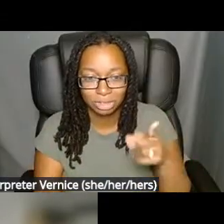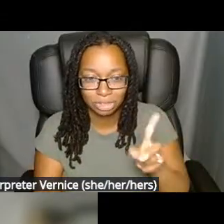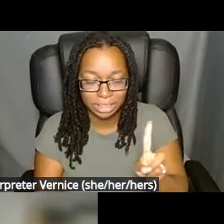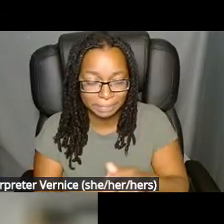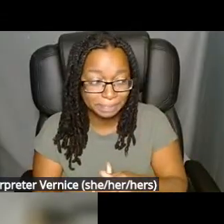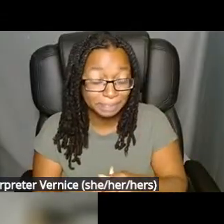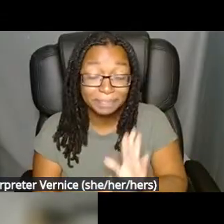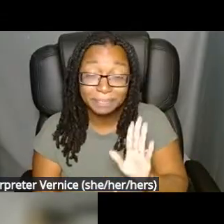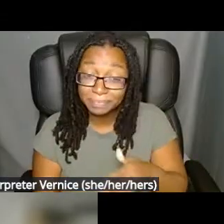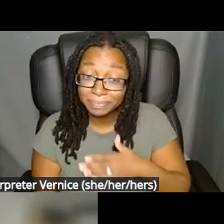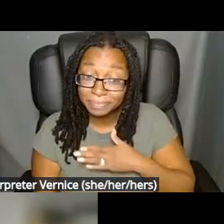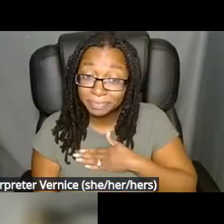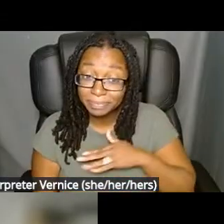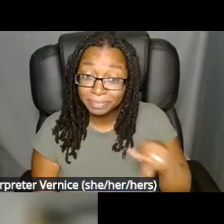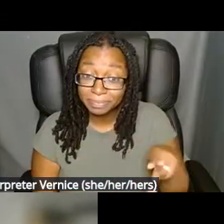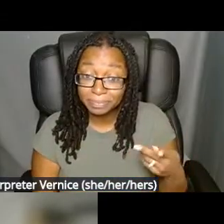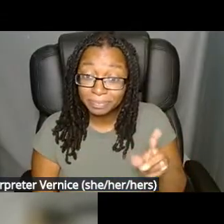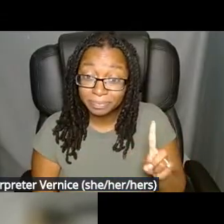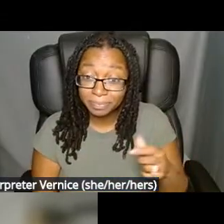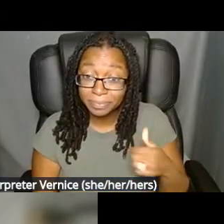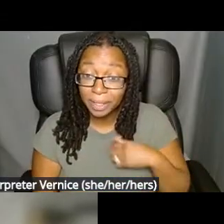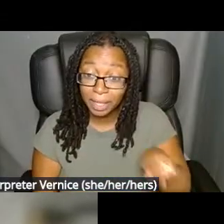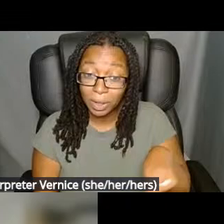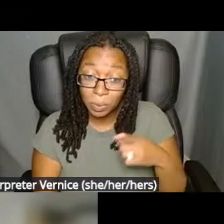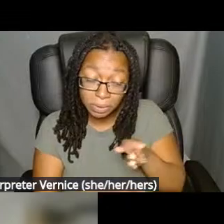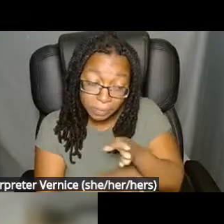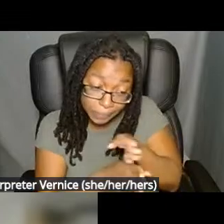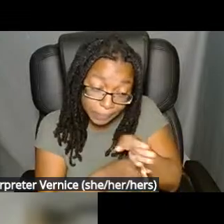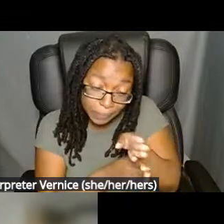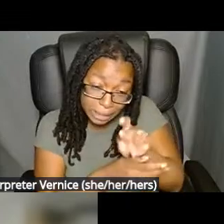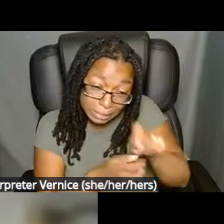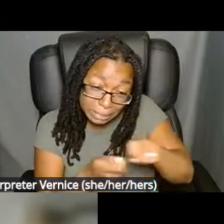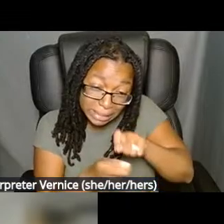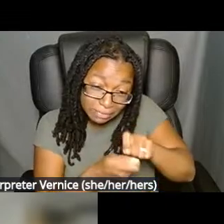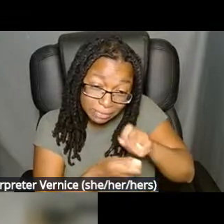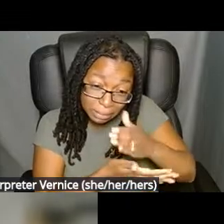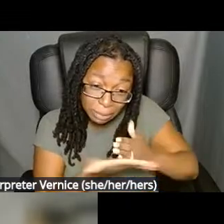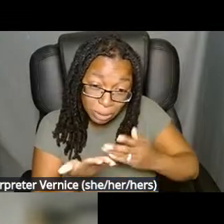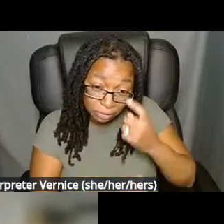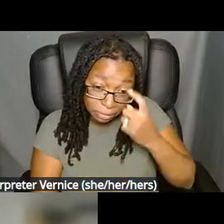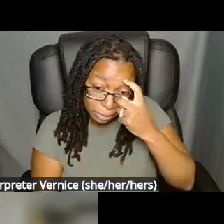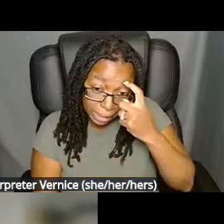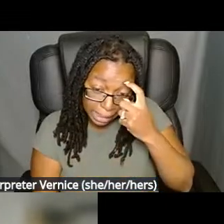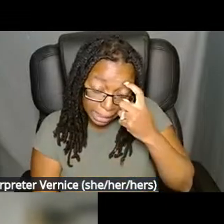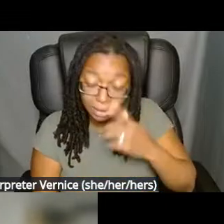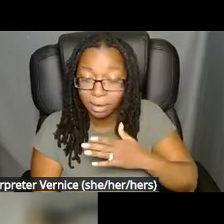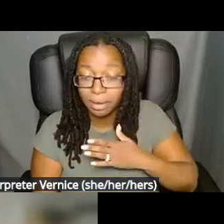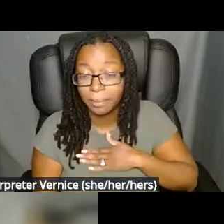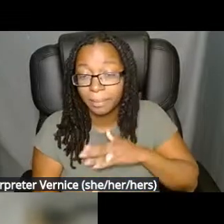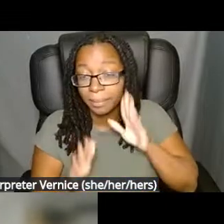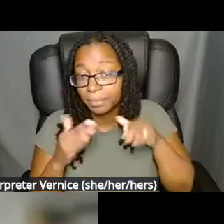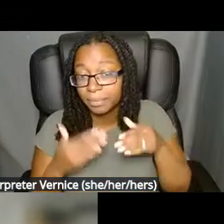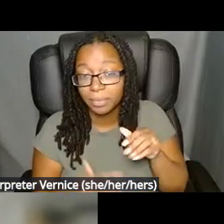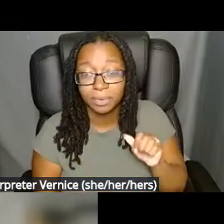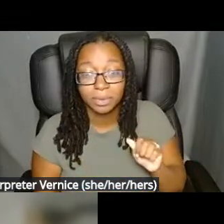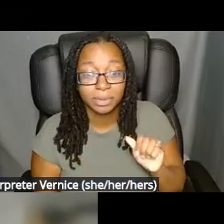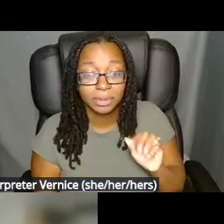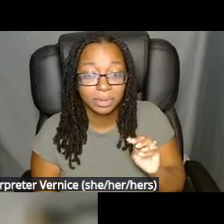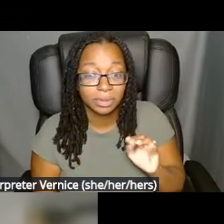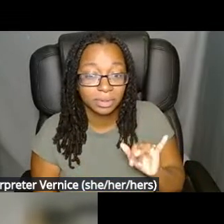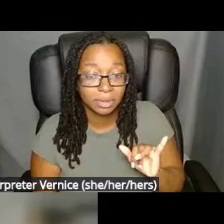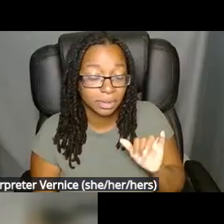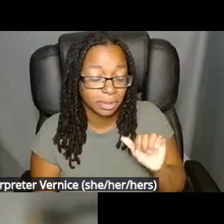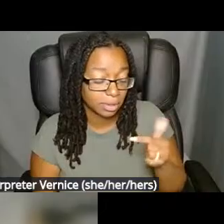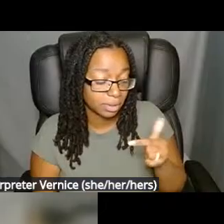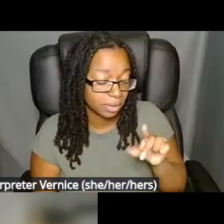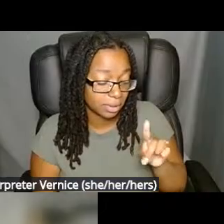was just specialized on a part of the brain, maybe no, maybe three. Amygdala was my main focus. And you know how it is in PhD, you take